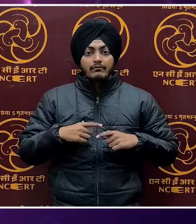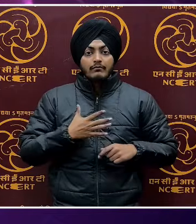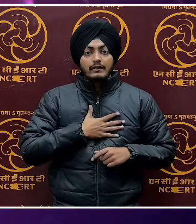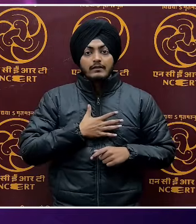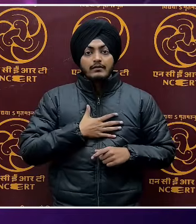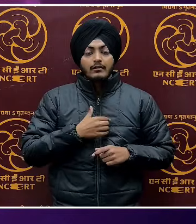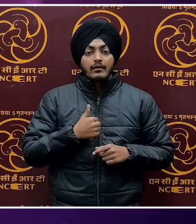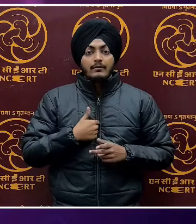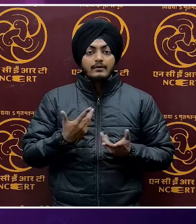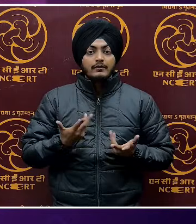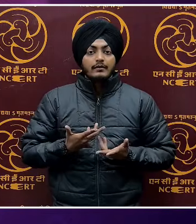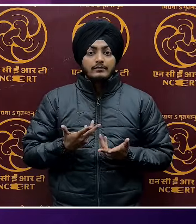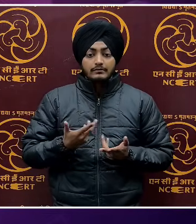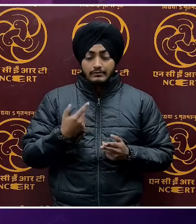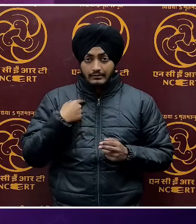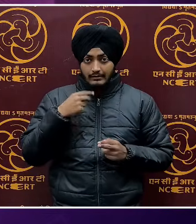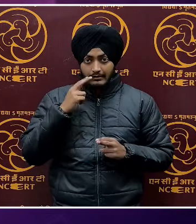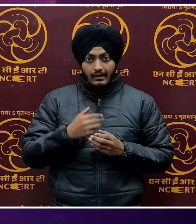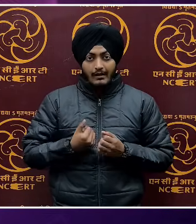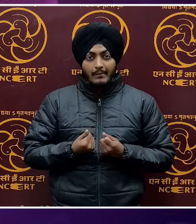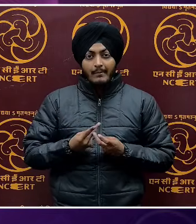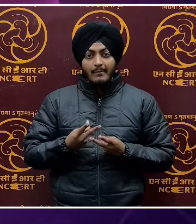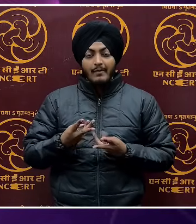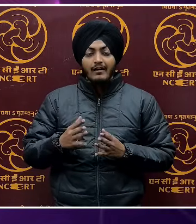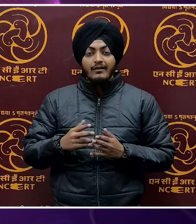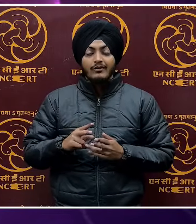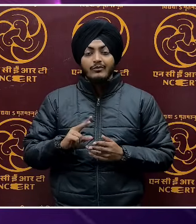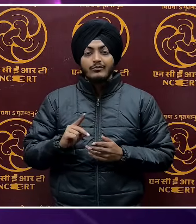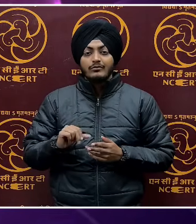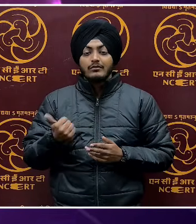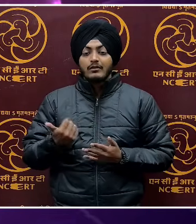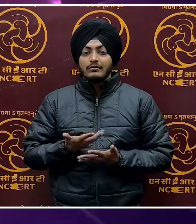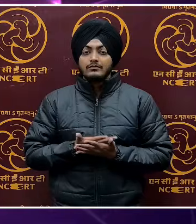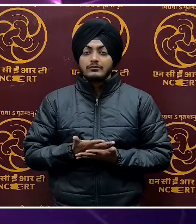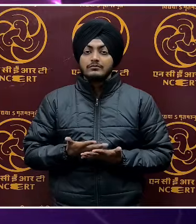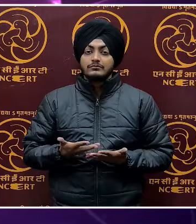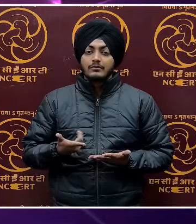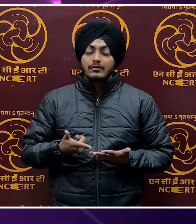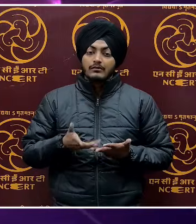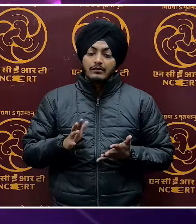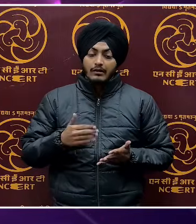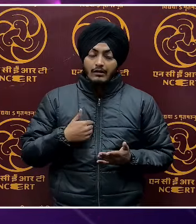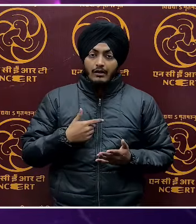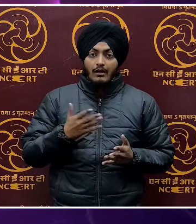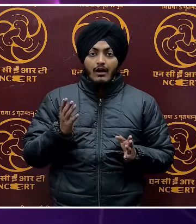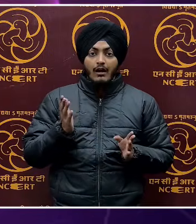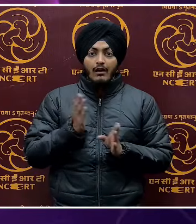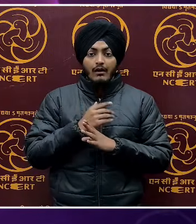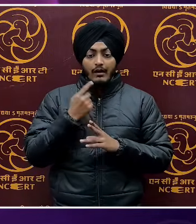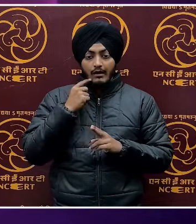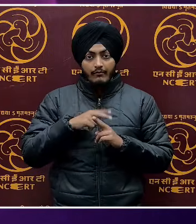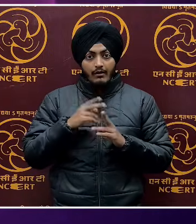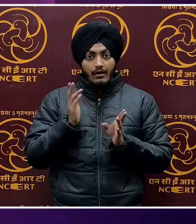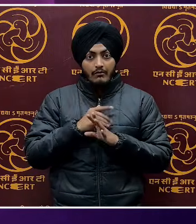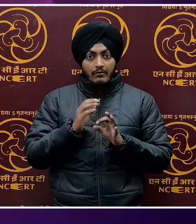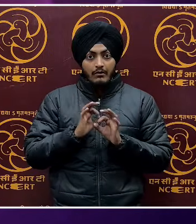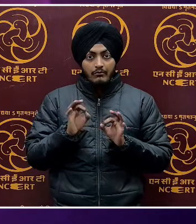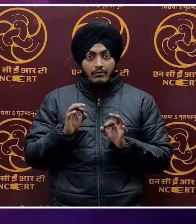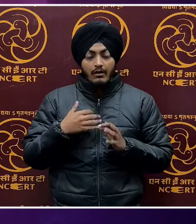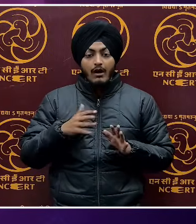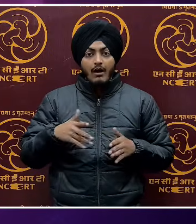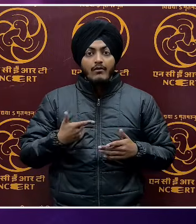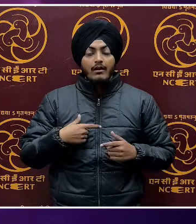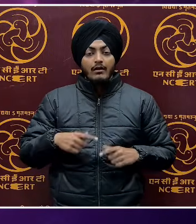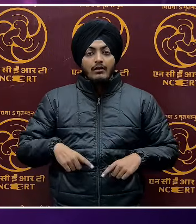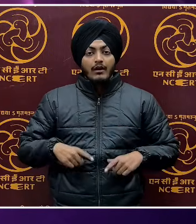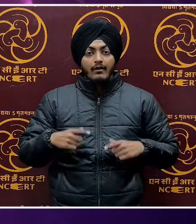without water. True. And there are other resources also like air, right? We can't live without air also. So, these resources